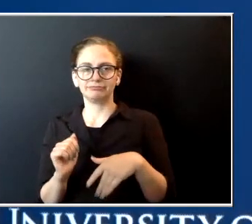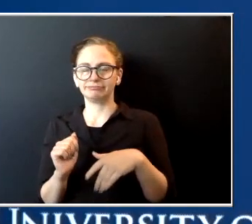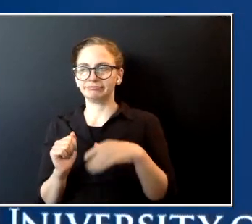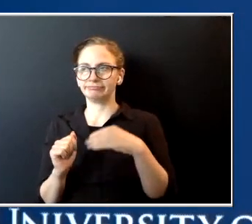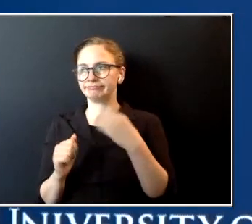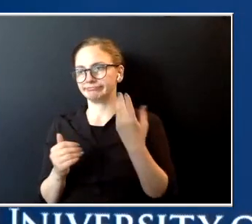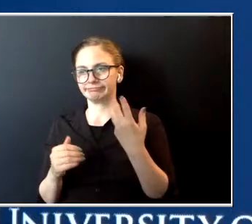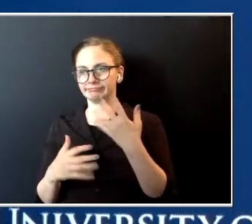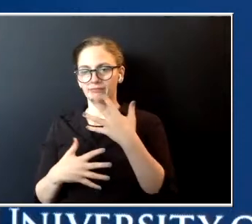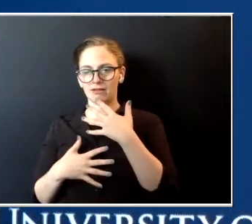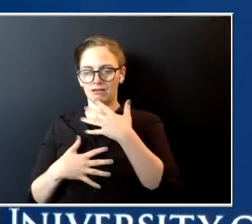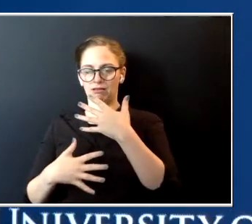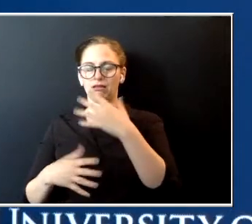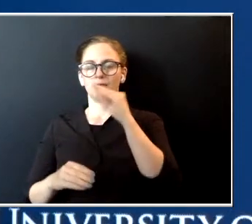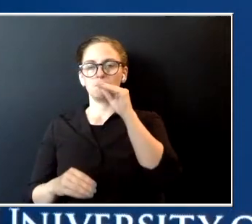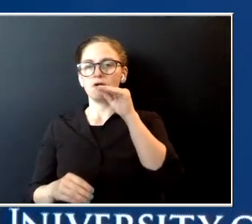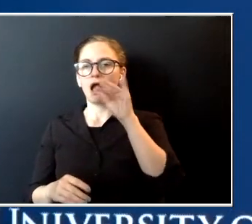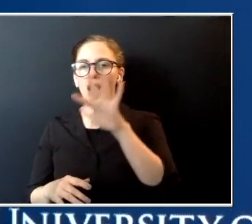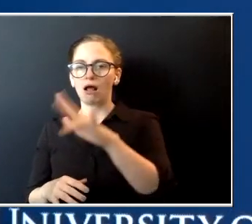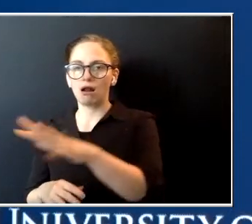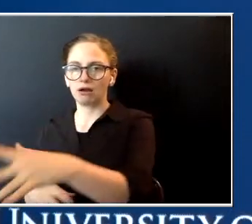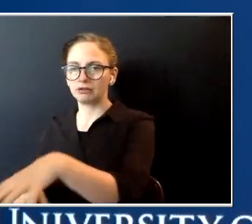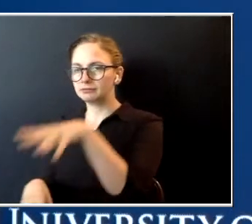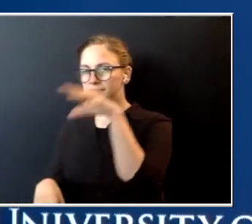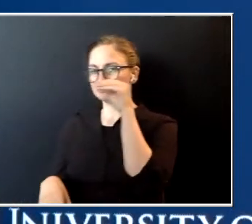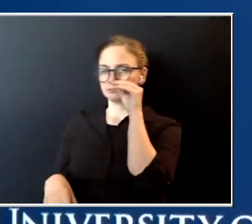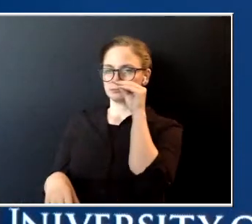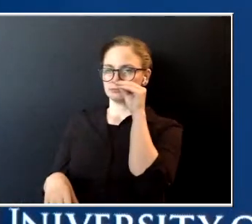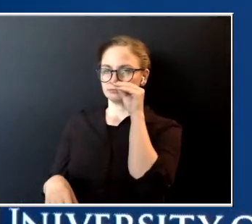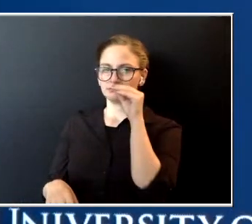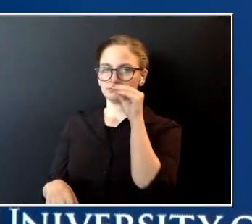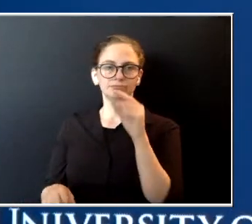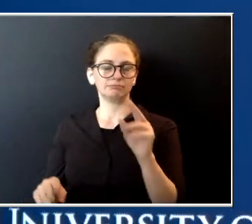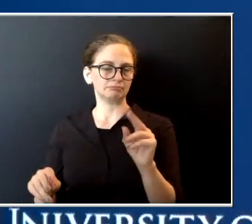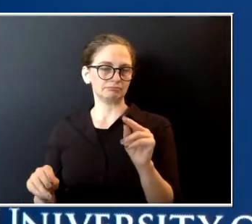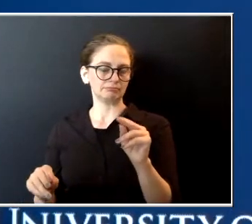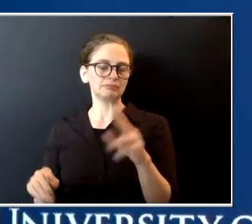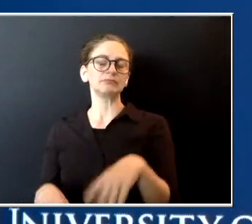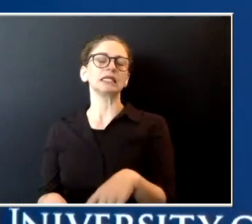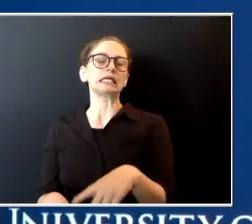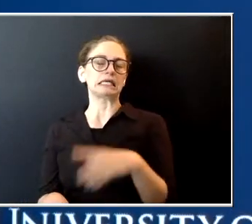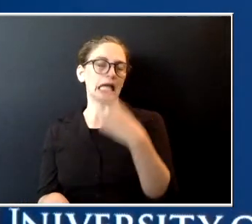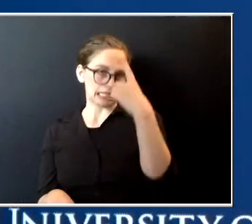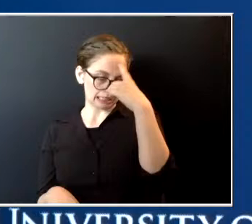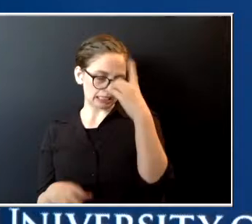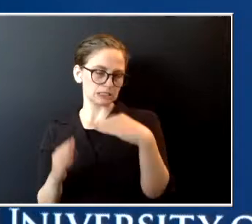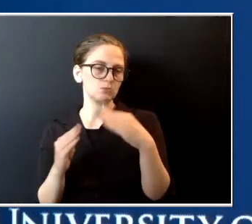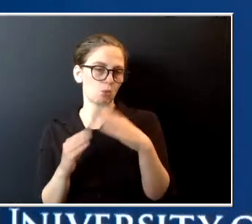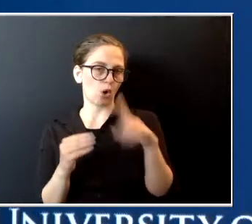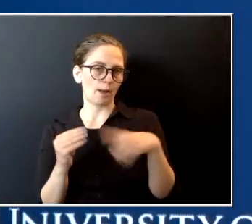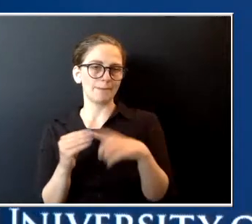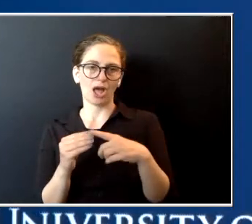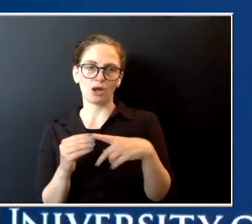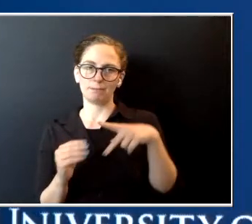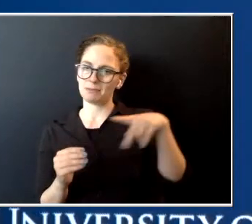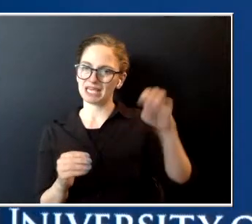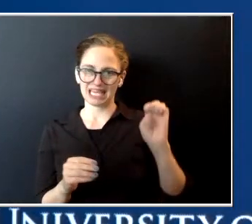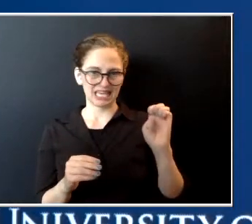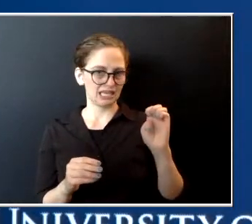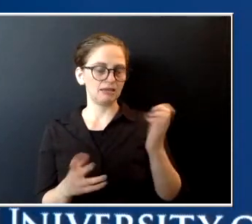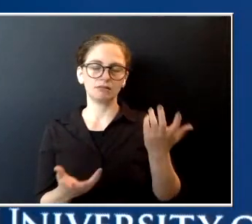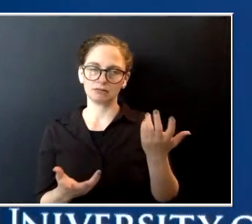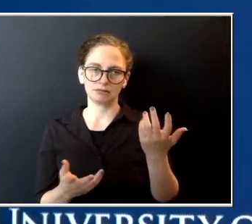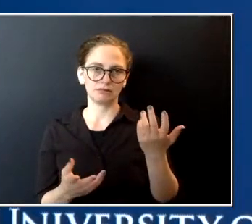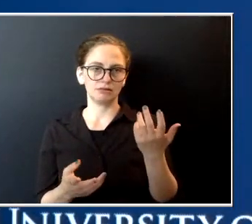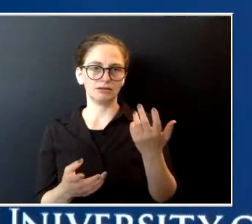catching of the virus due to it being in the air from the chickens. You know, you have hot, sweaty conditions. You're not able to wear a mask